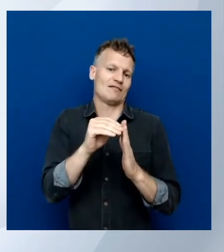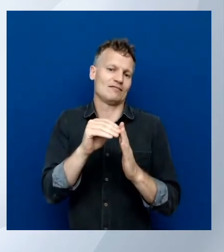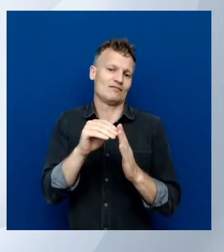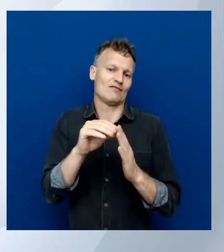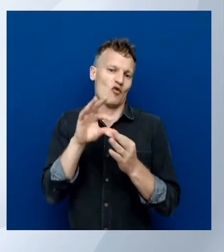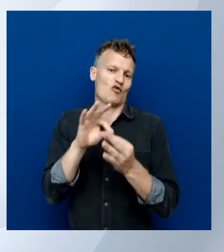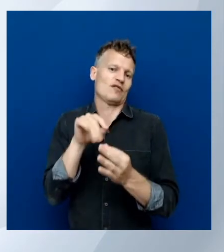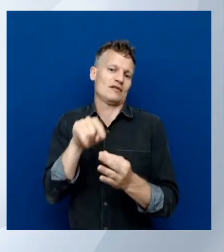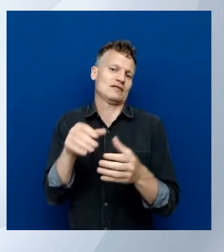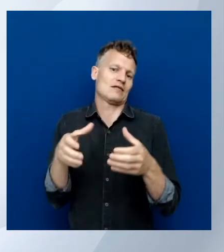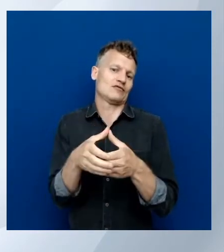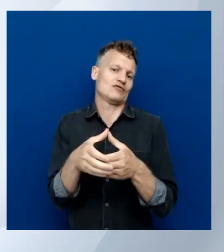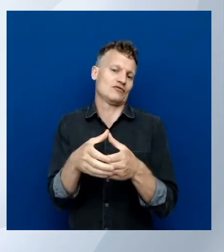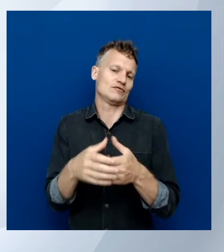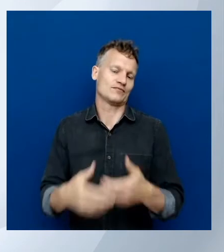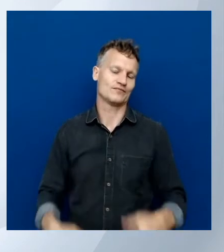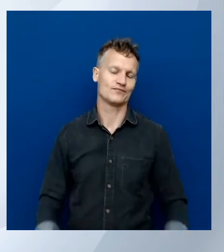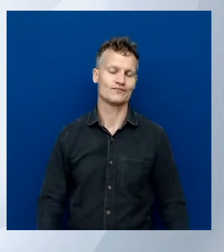separate